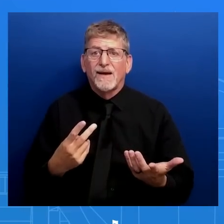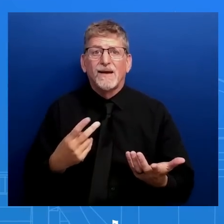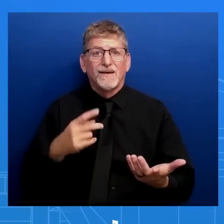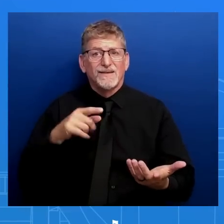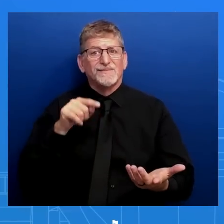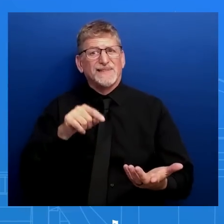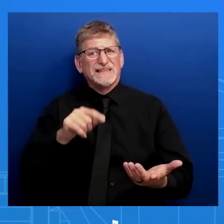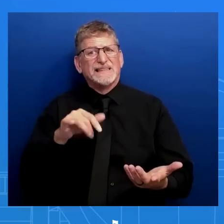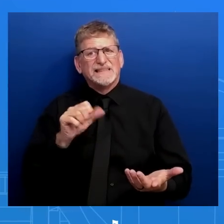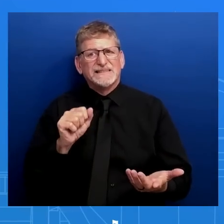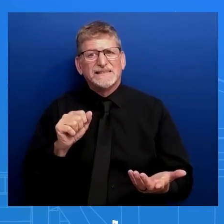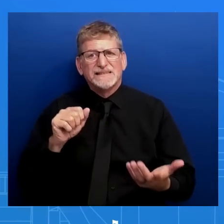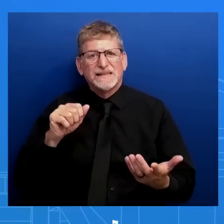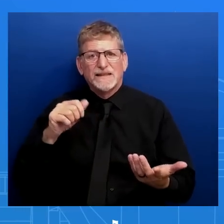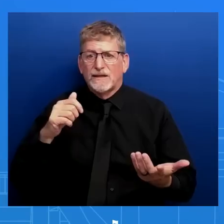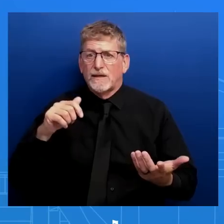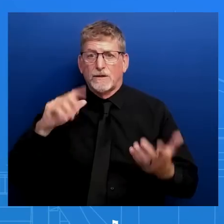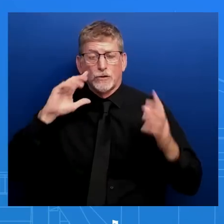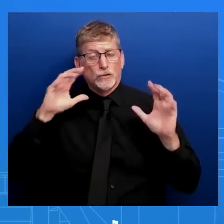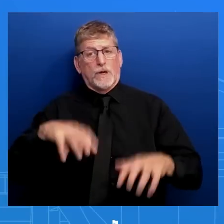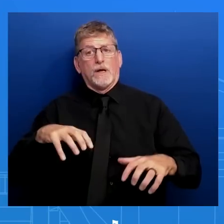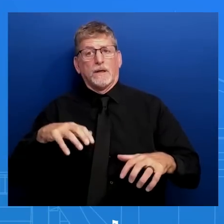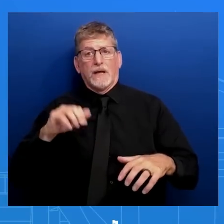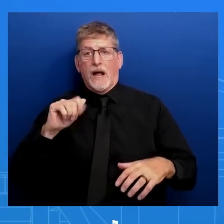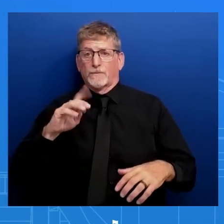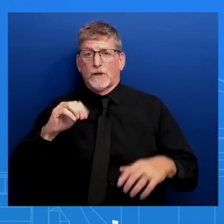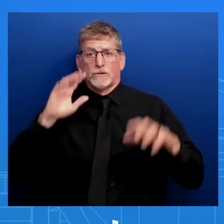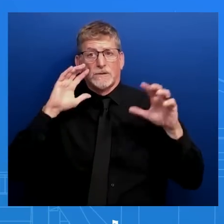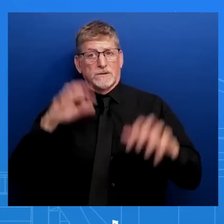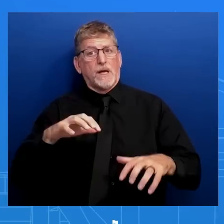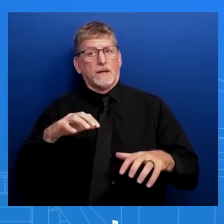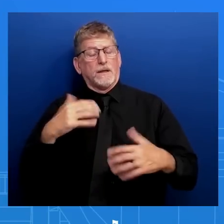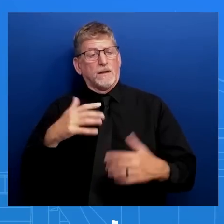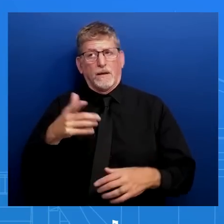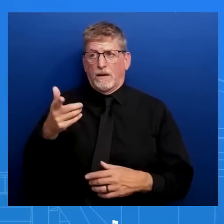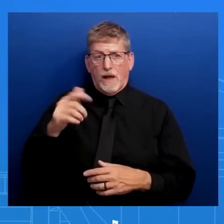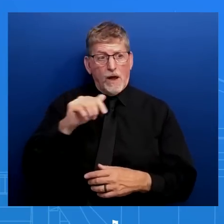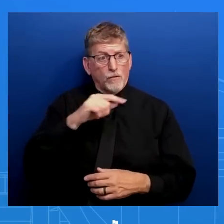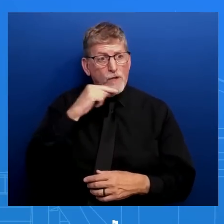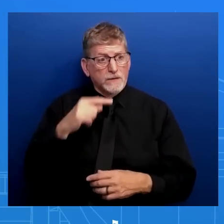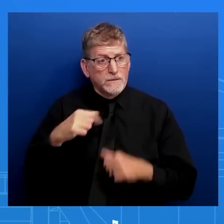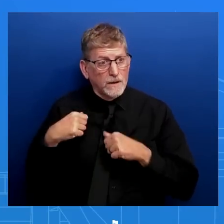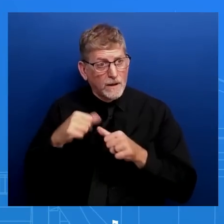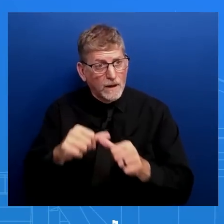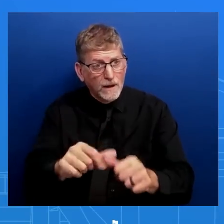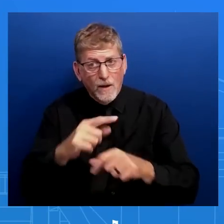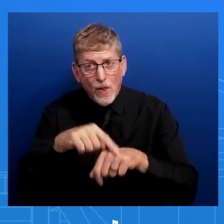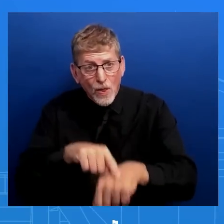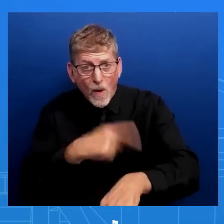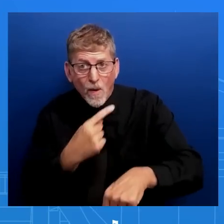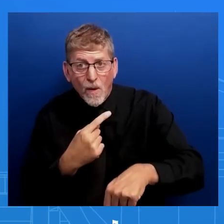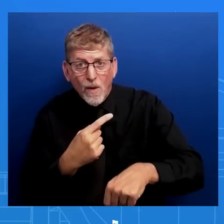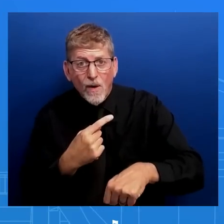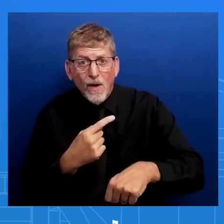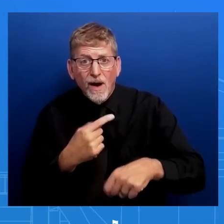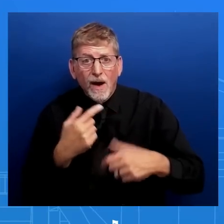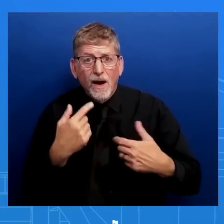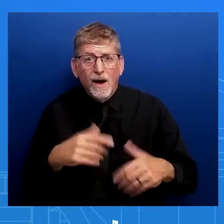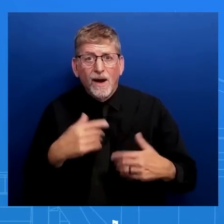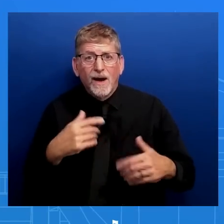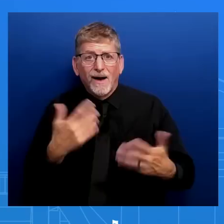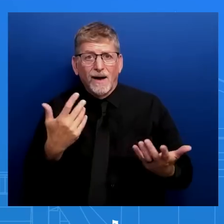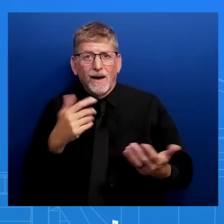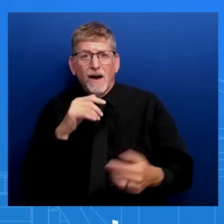to be the power, the military might, that everyone thought they were. And then what happens this weekend, does it show